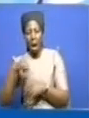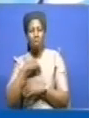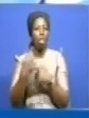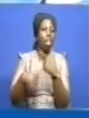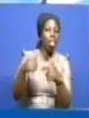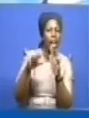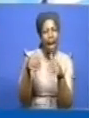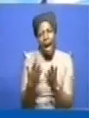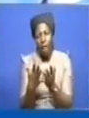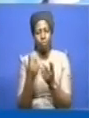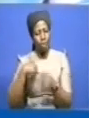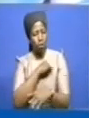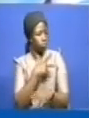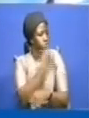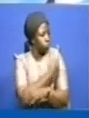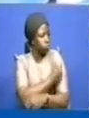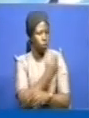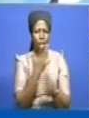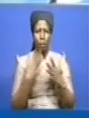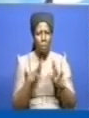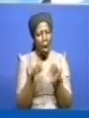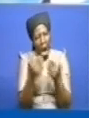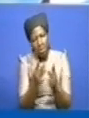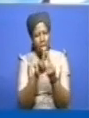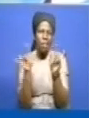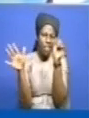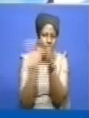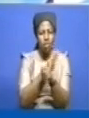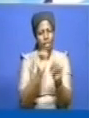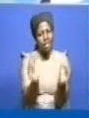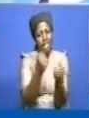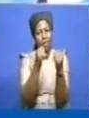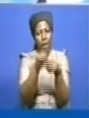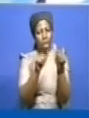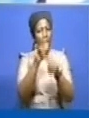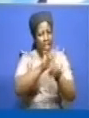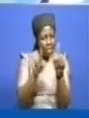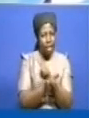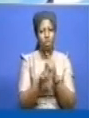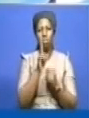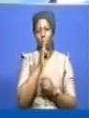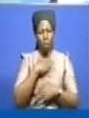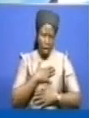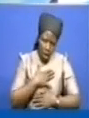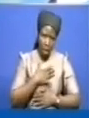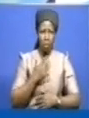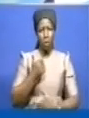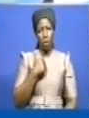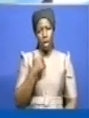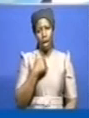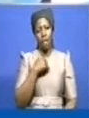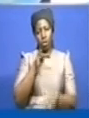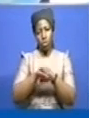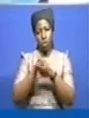to vaccinate people and the entire safety of everything. And therefore, Your Excellency, there is a good